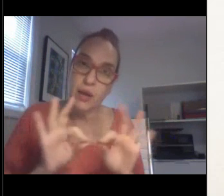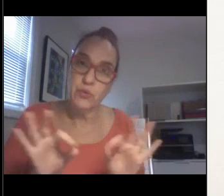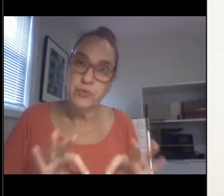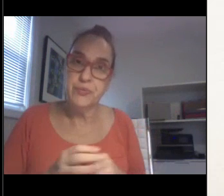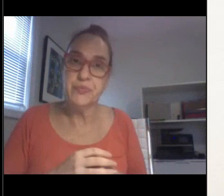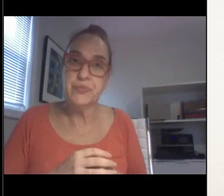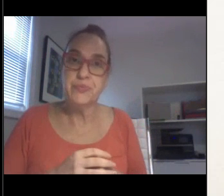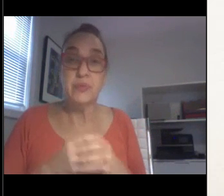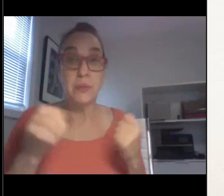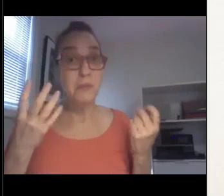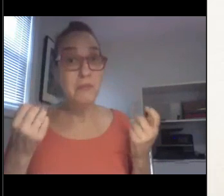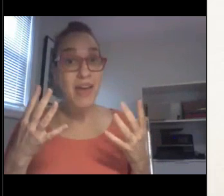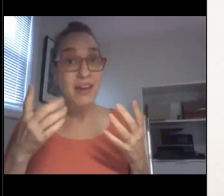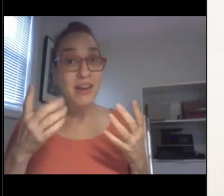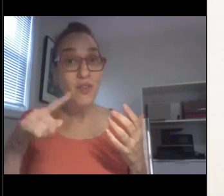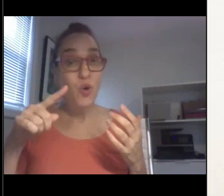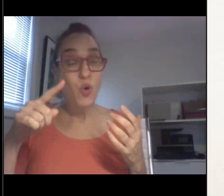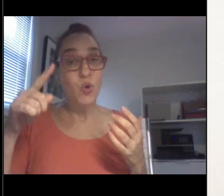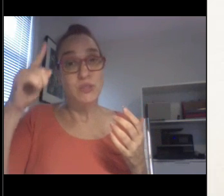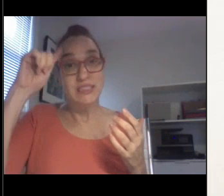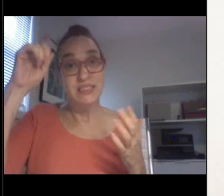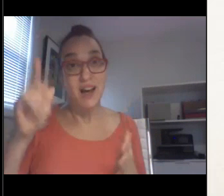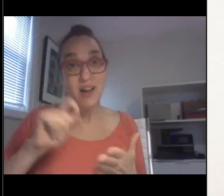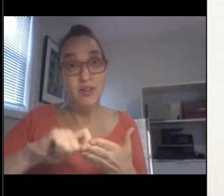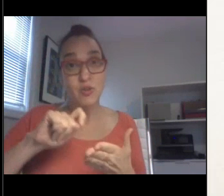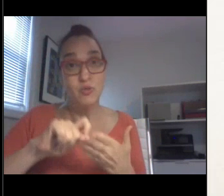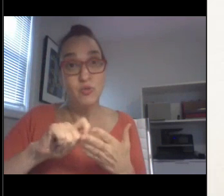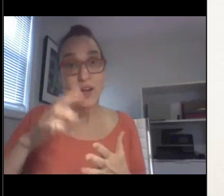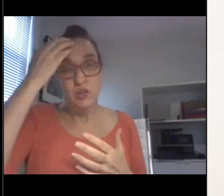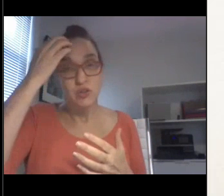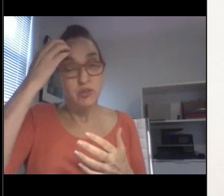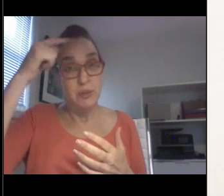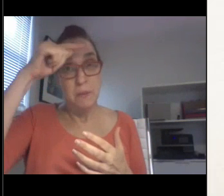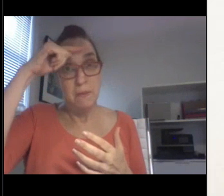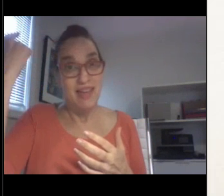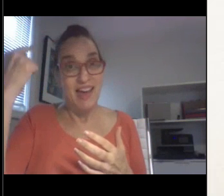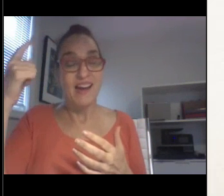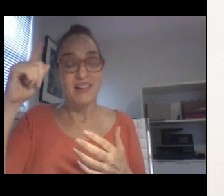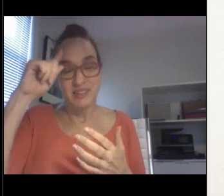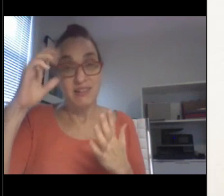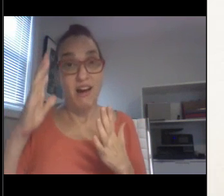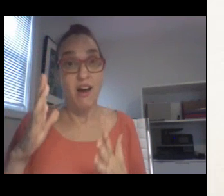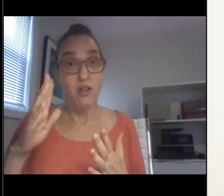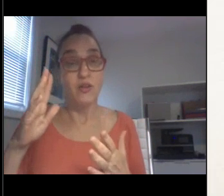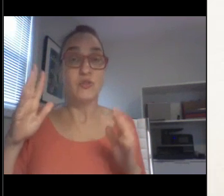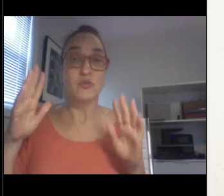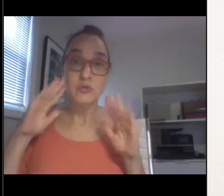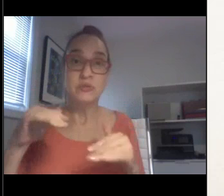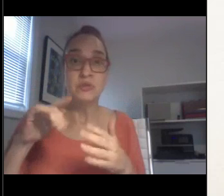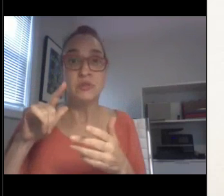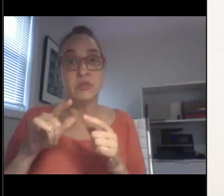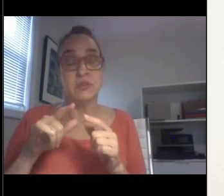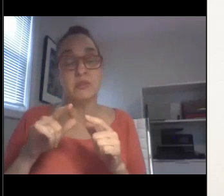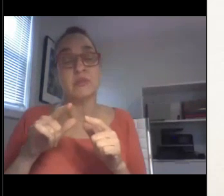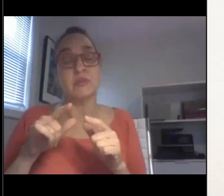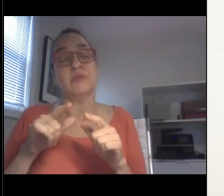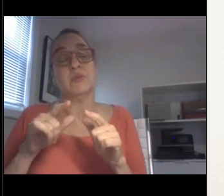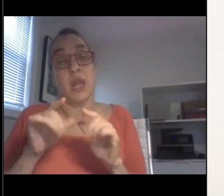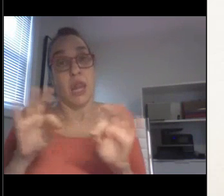many of the scholars of language are outside of, the Black scholars of language are outside of linguistics departments. As it stands, very few Black